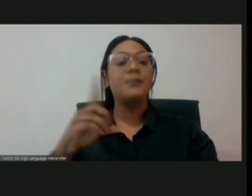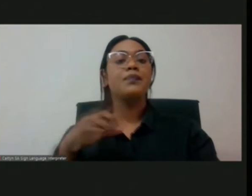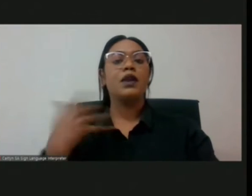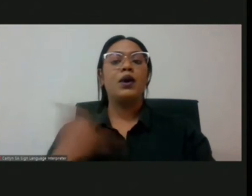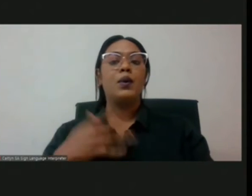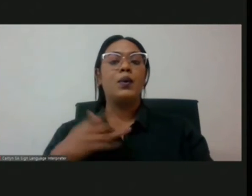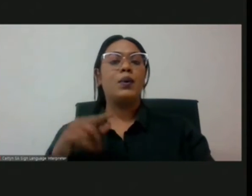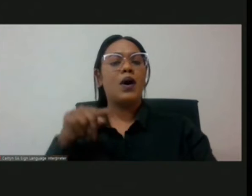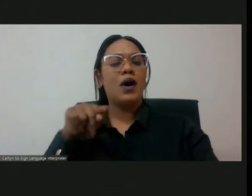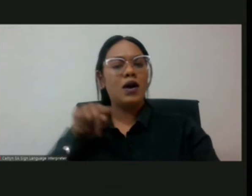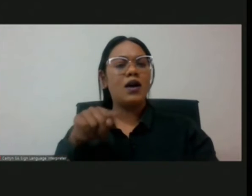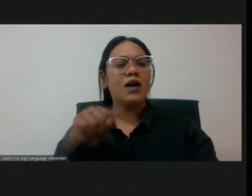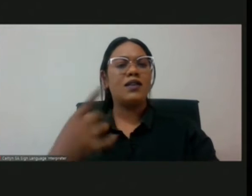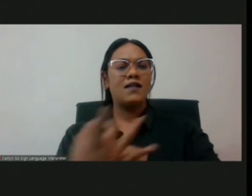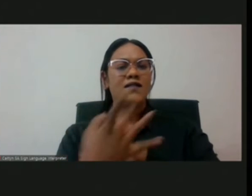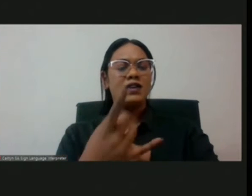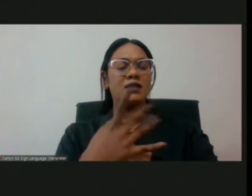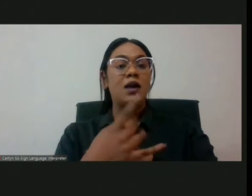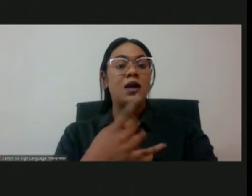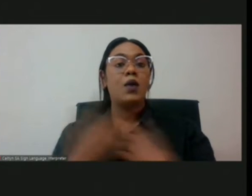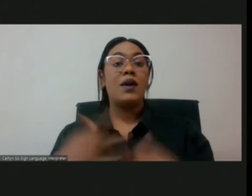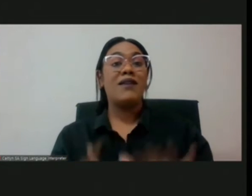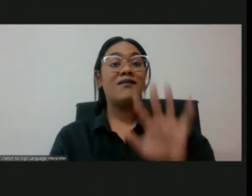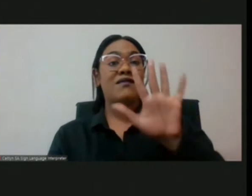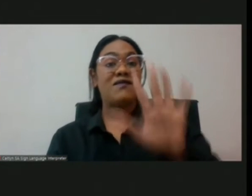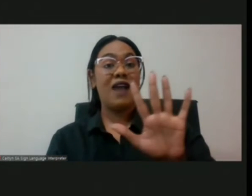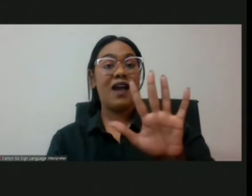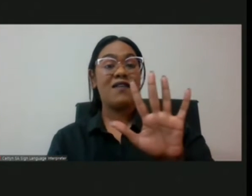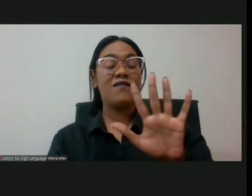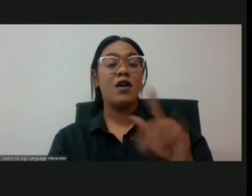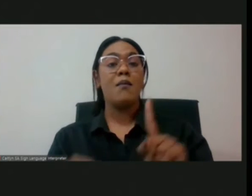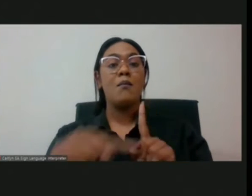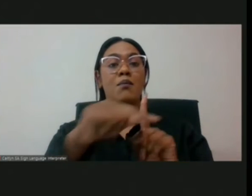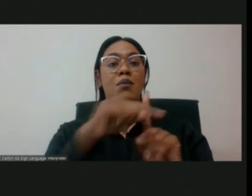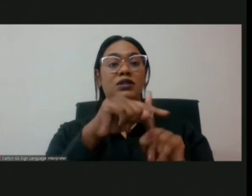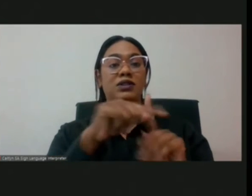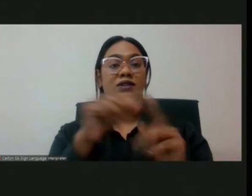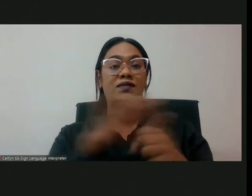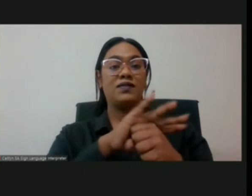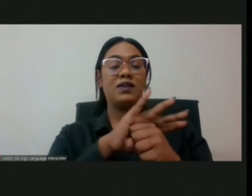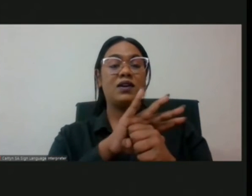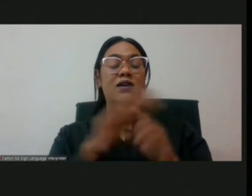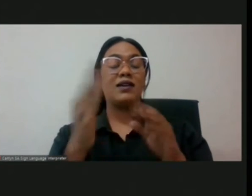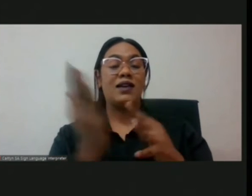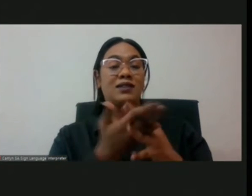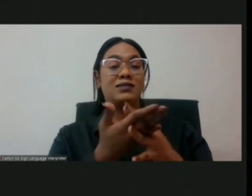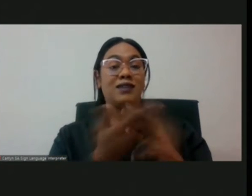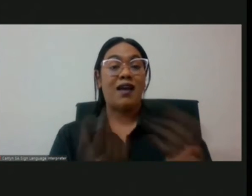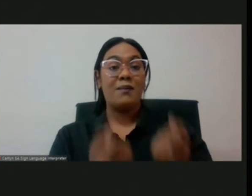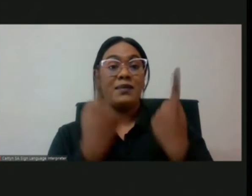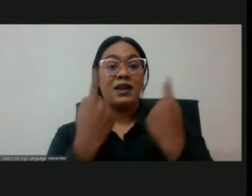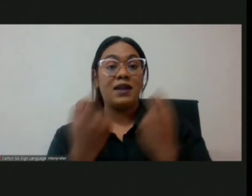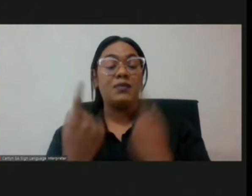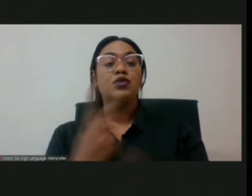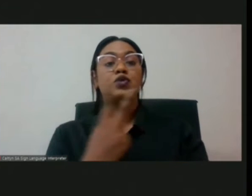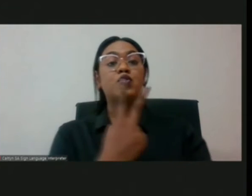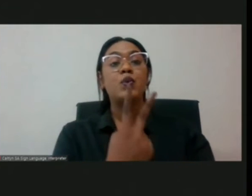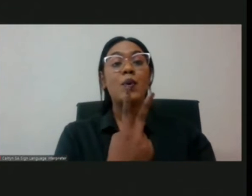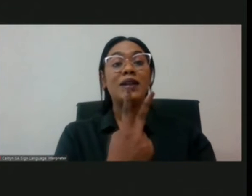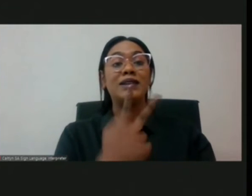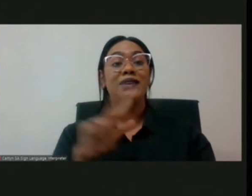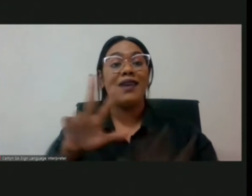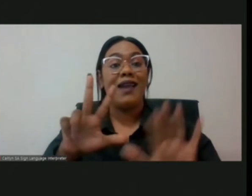our fifth, number five, positive case of monkeypox, which was a 28-year-old